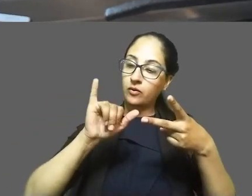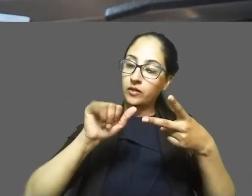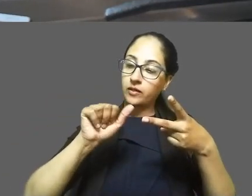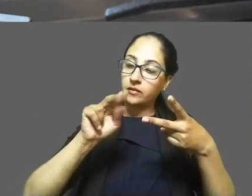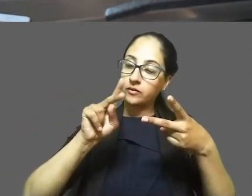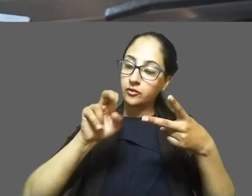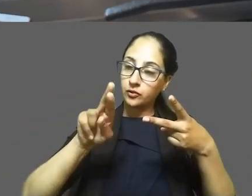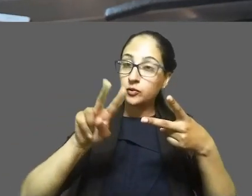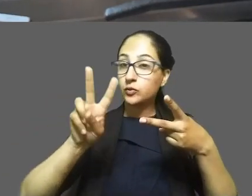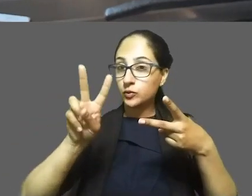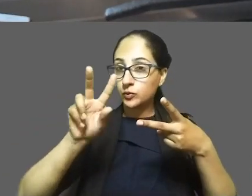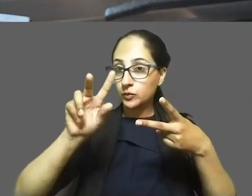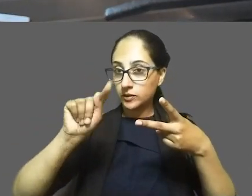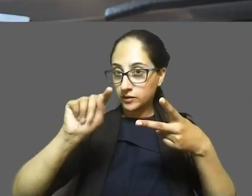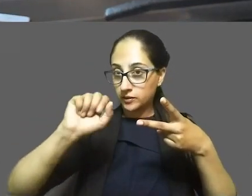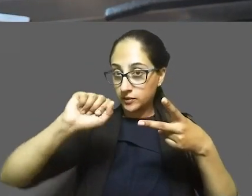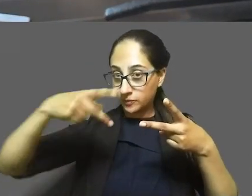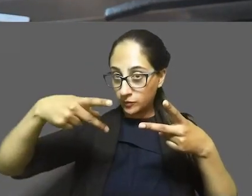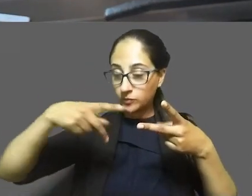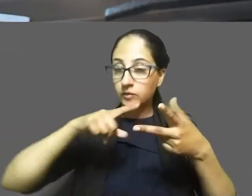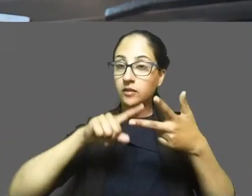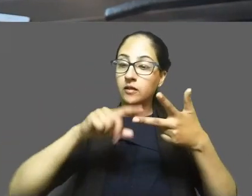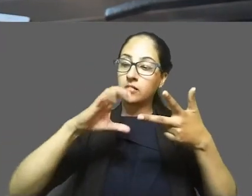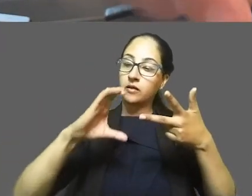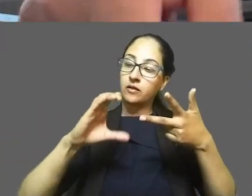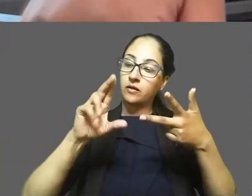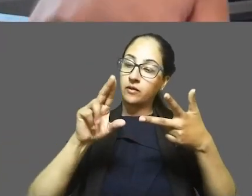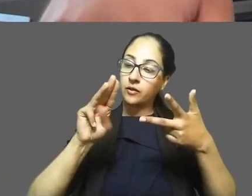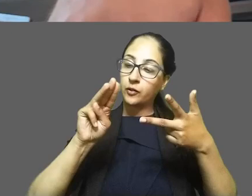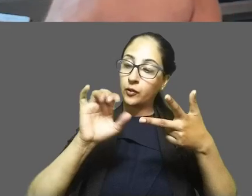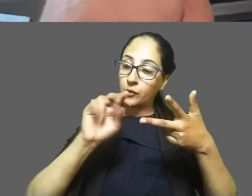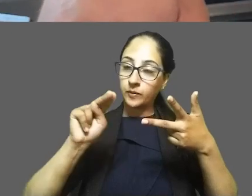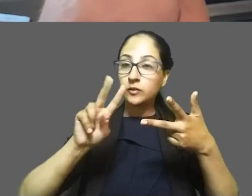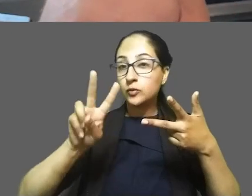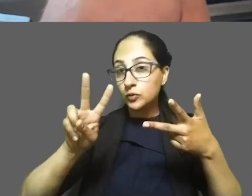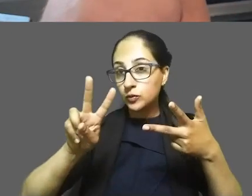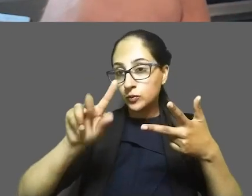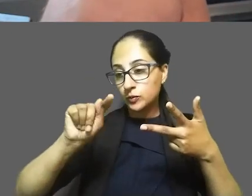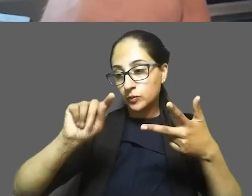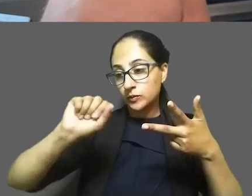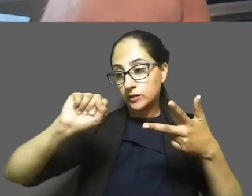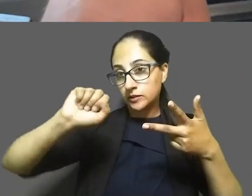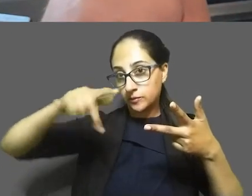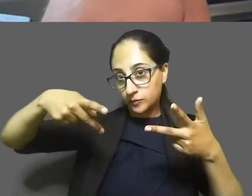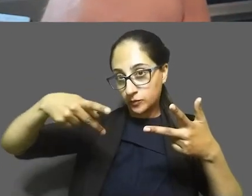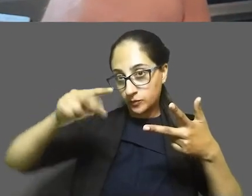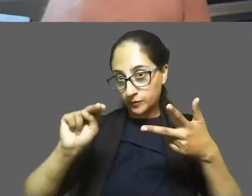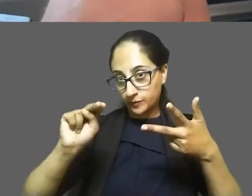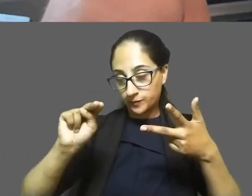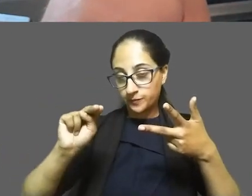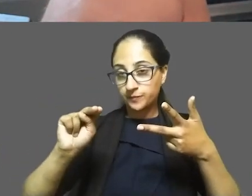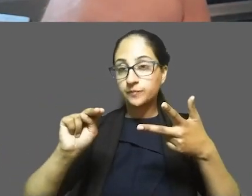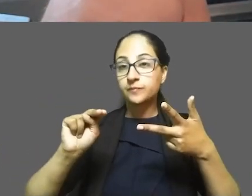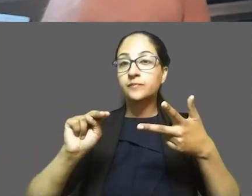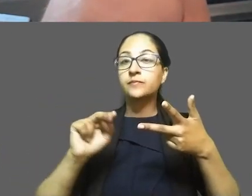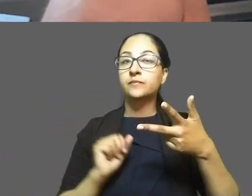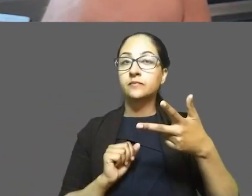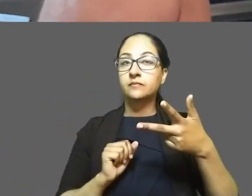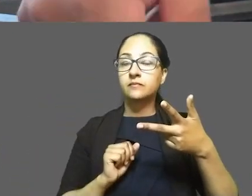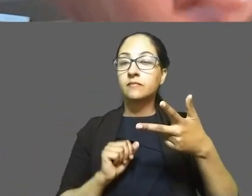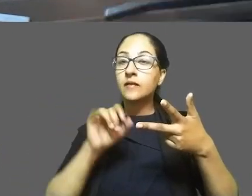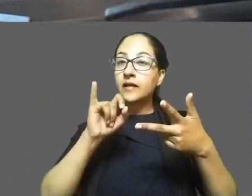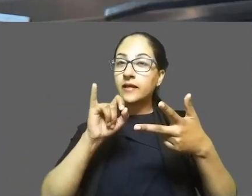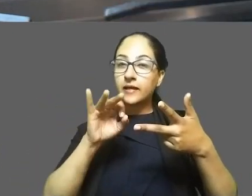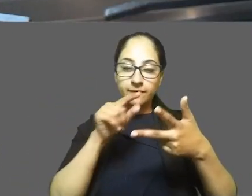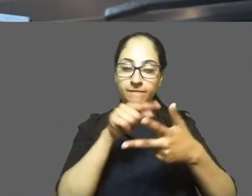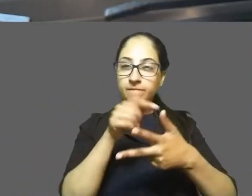of coriander seeds, and 2 teaspoons of cumin seeds. And you know, if you don't